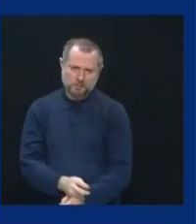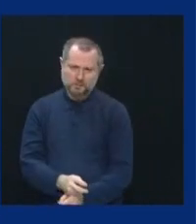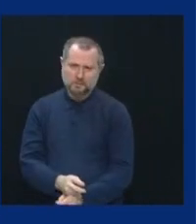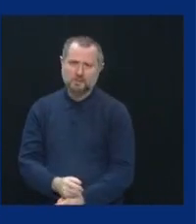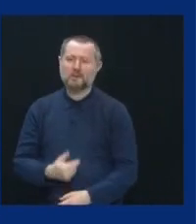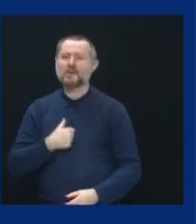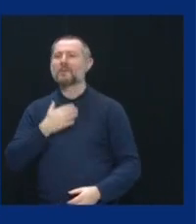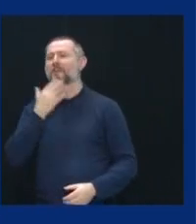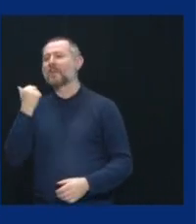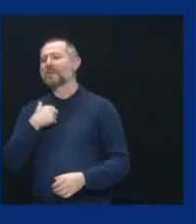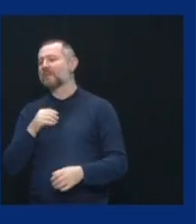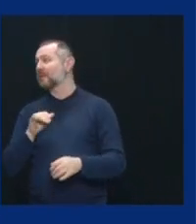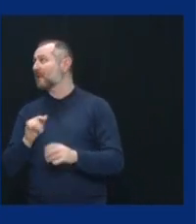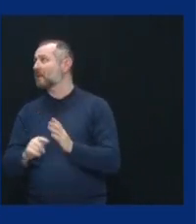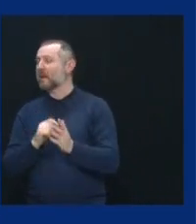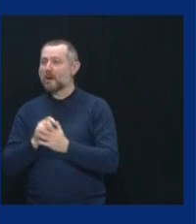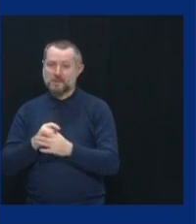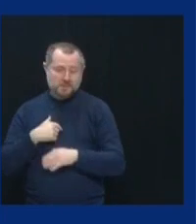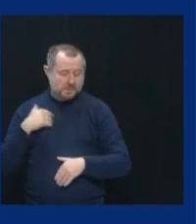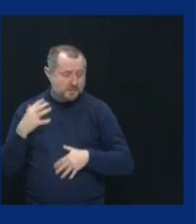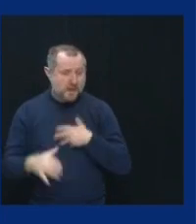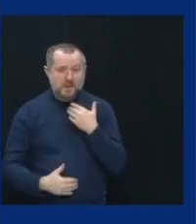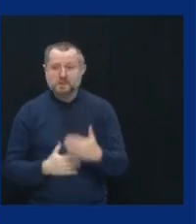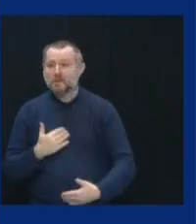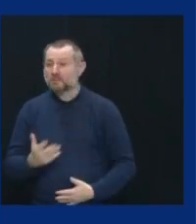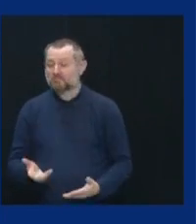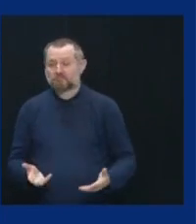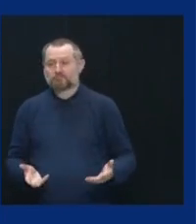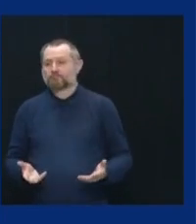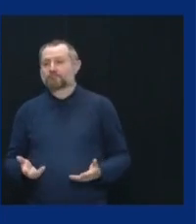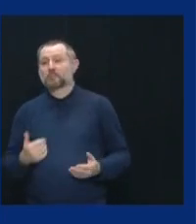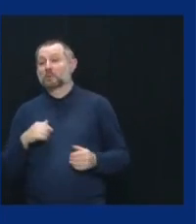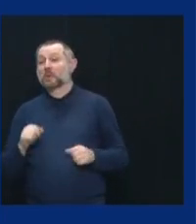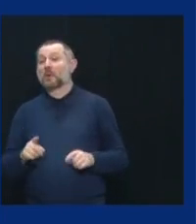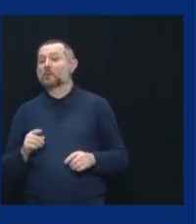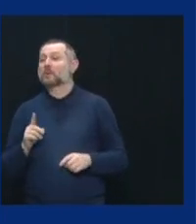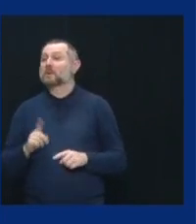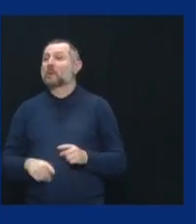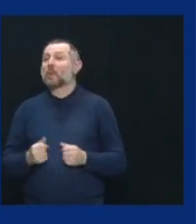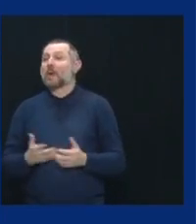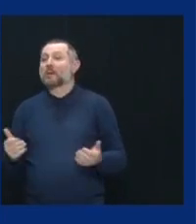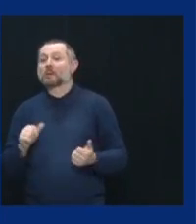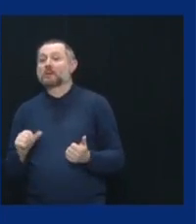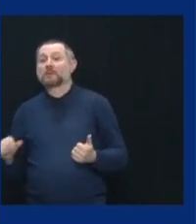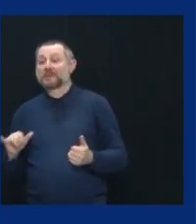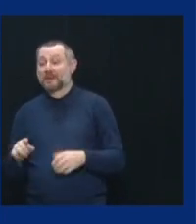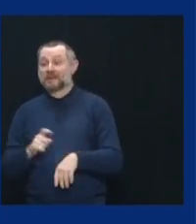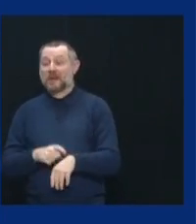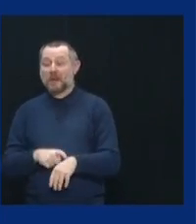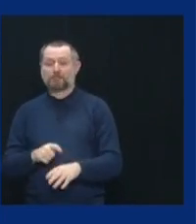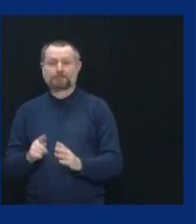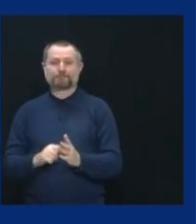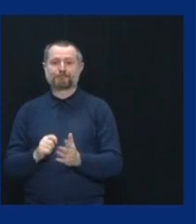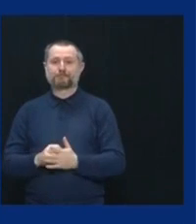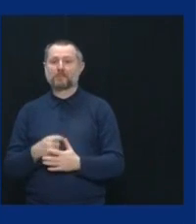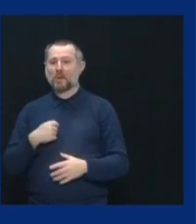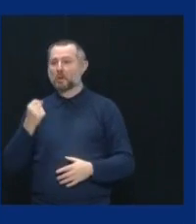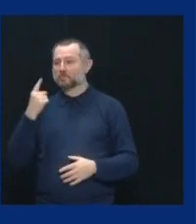You couldn't get anything else done at the time. I understand the